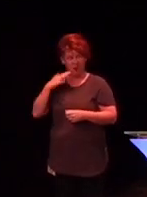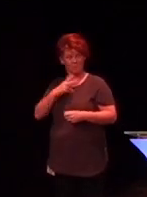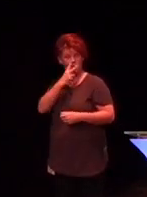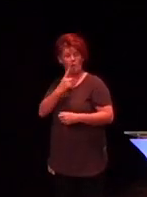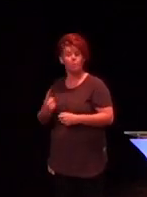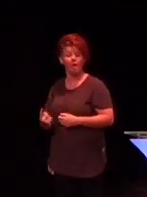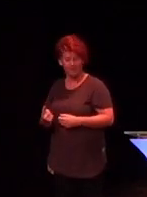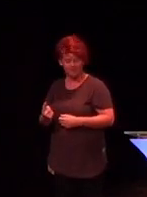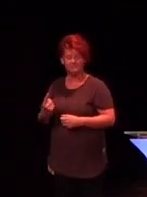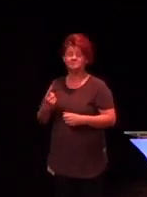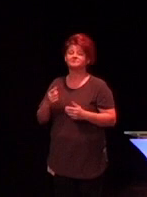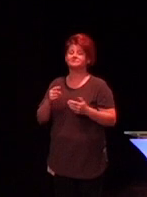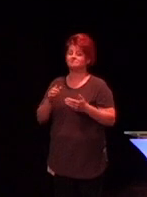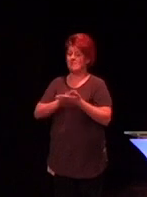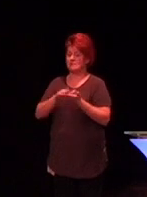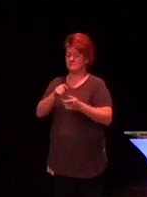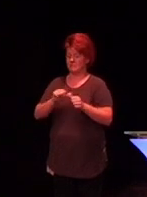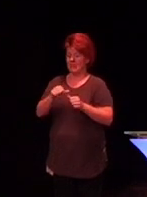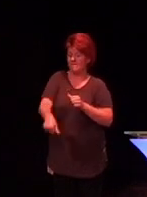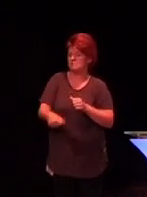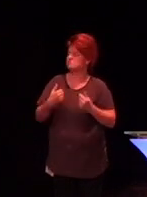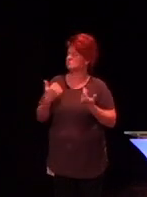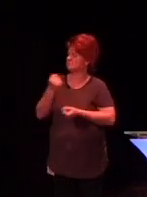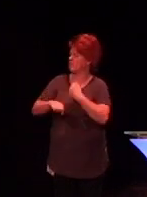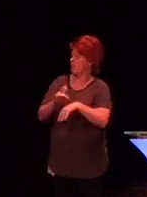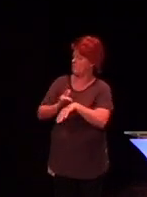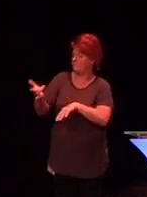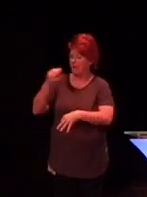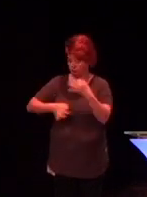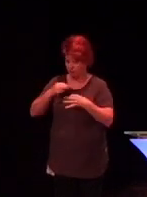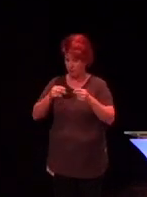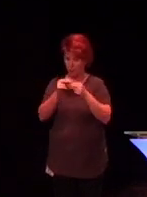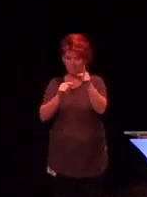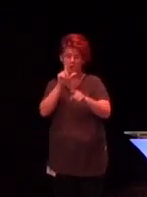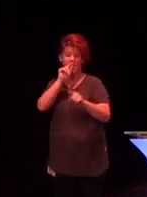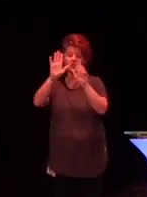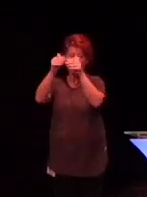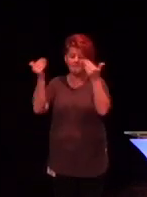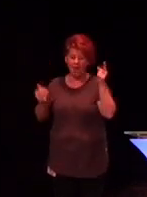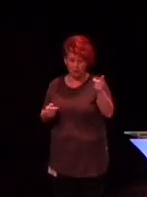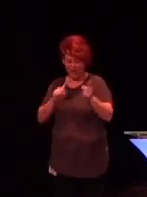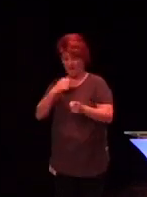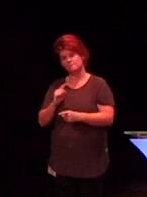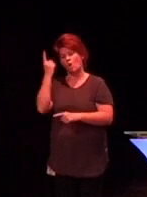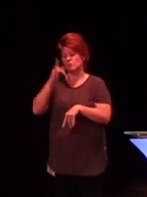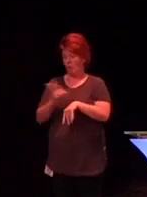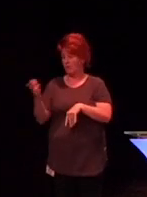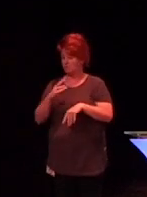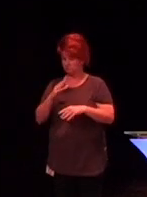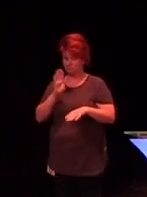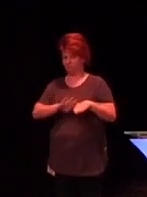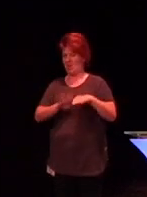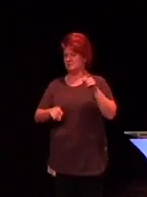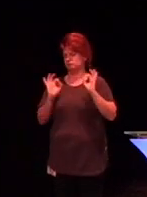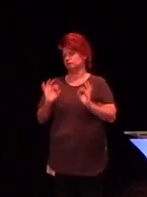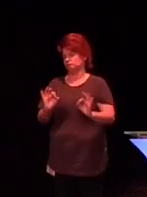in 2001, and I was 21 back then. And then afterwards, I went to become a professional actress and I worked with